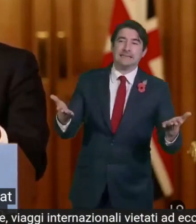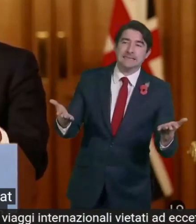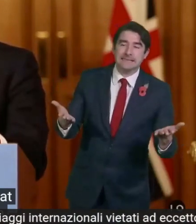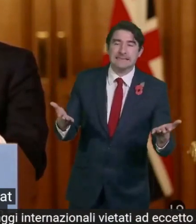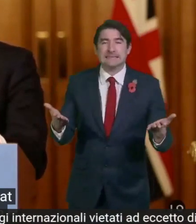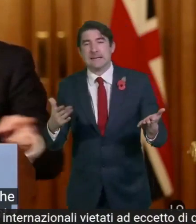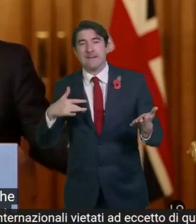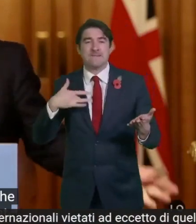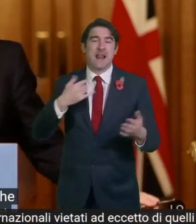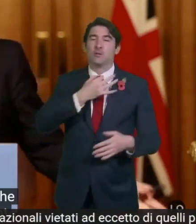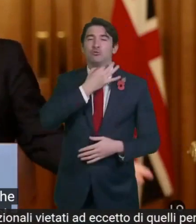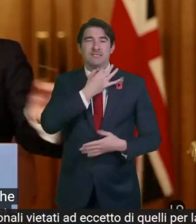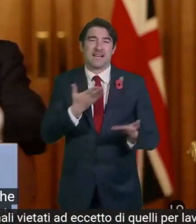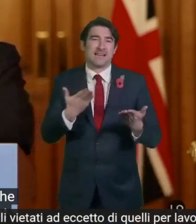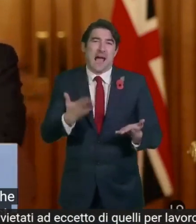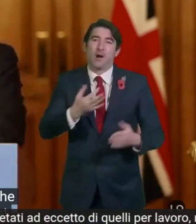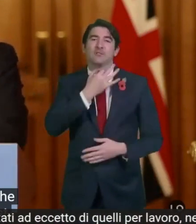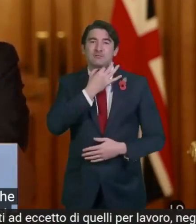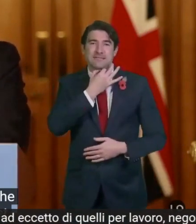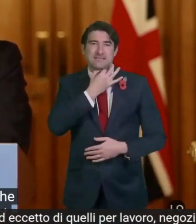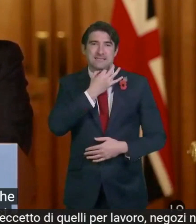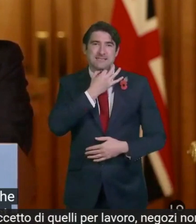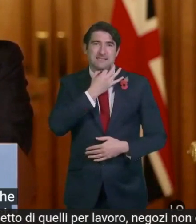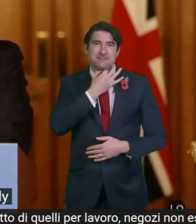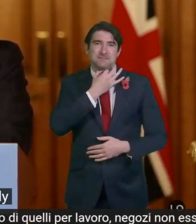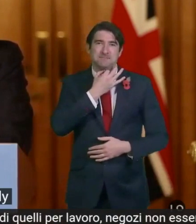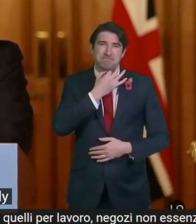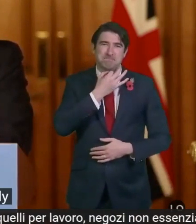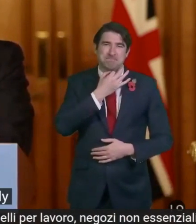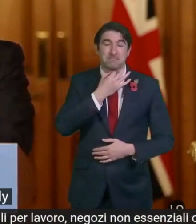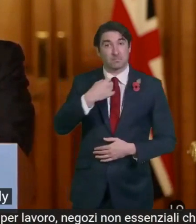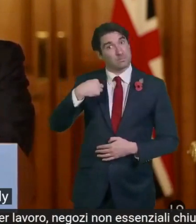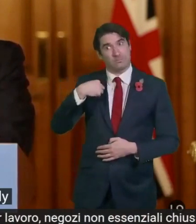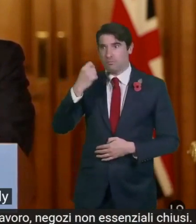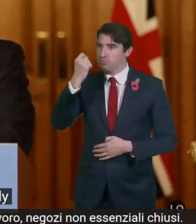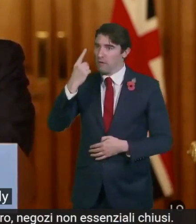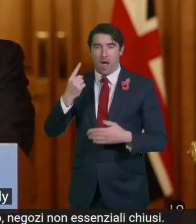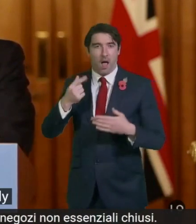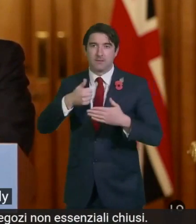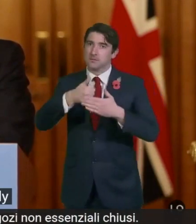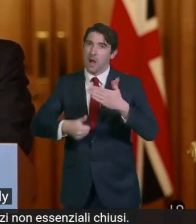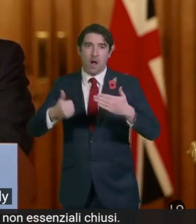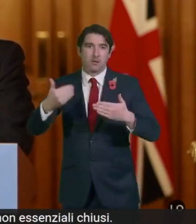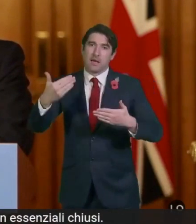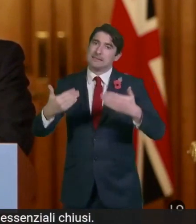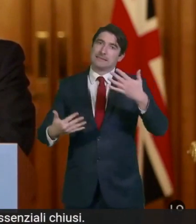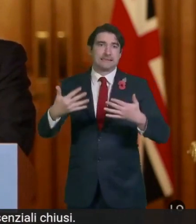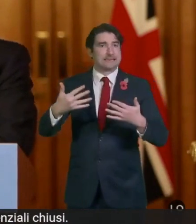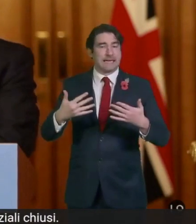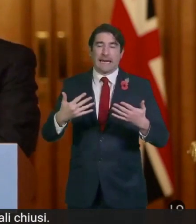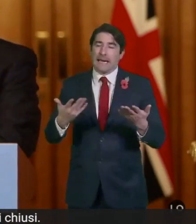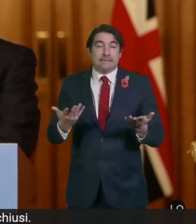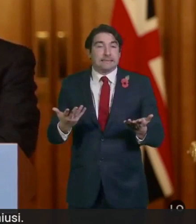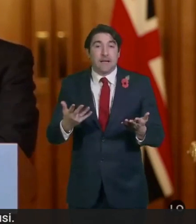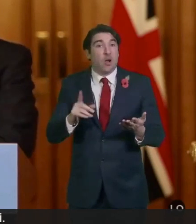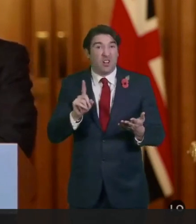was that we were just seeing too many cases really taking off across the whole country,